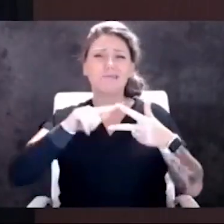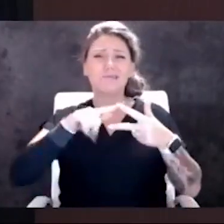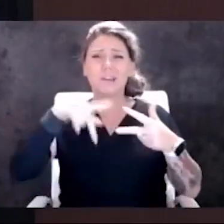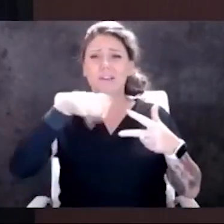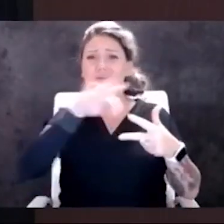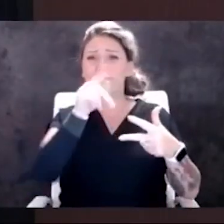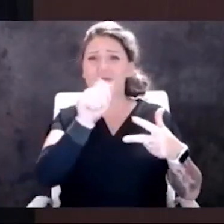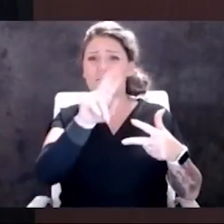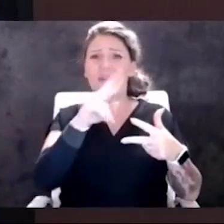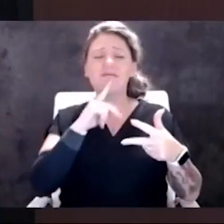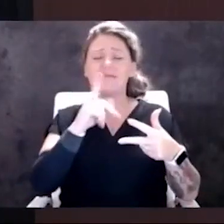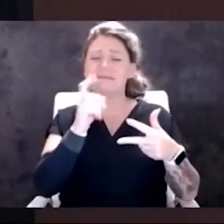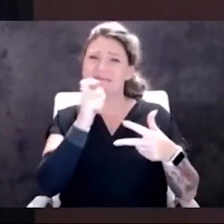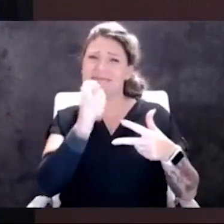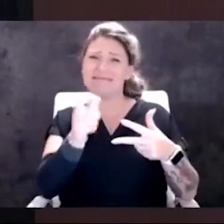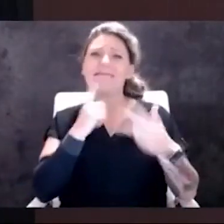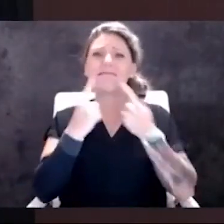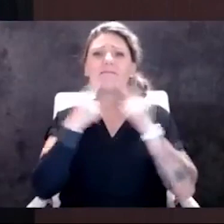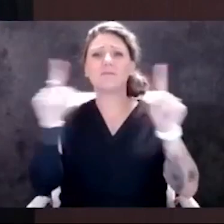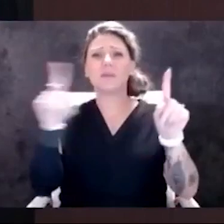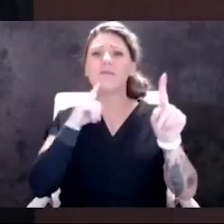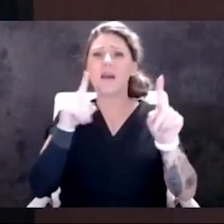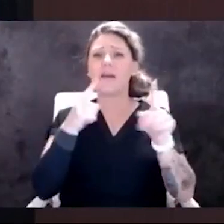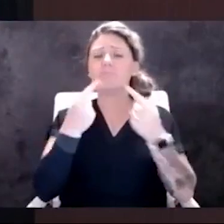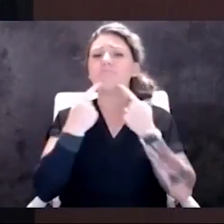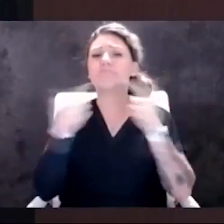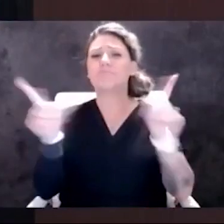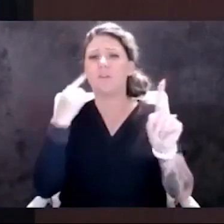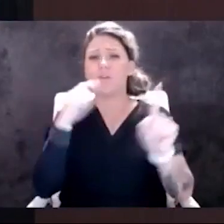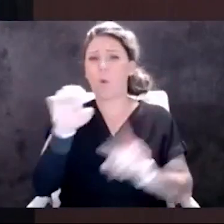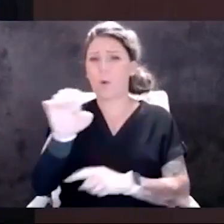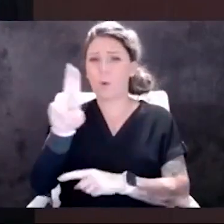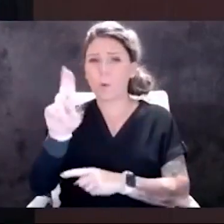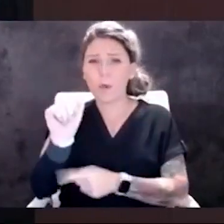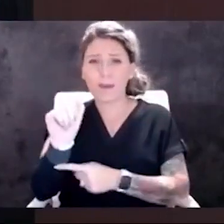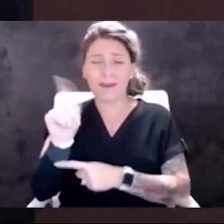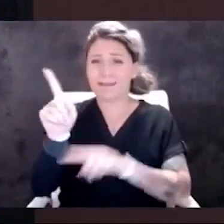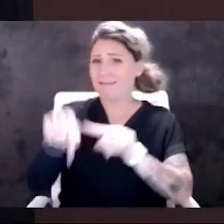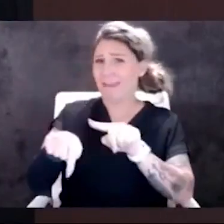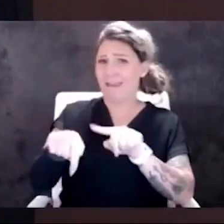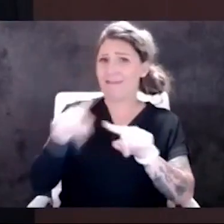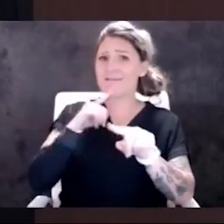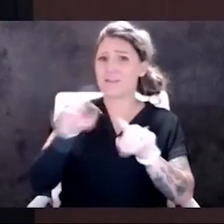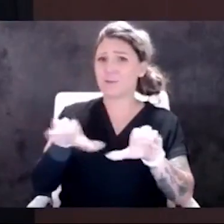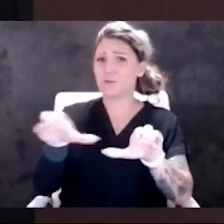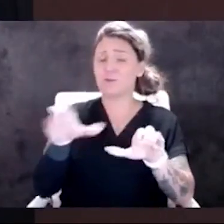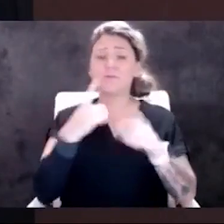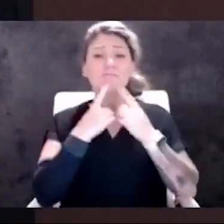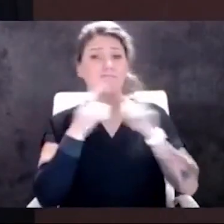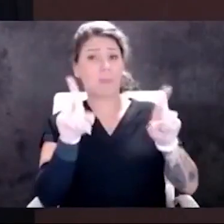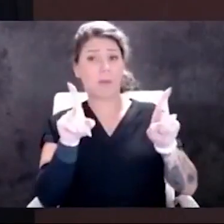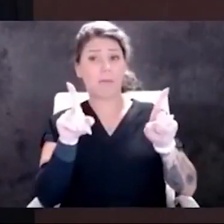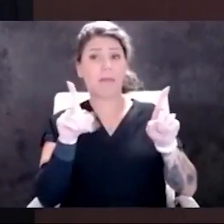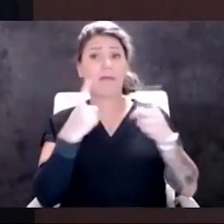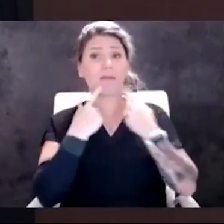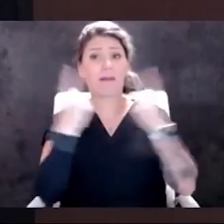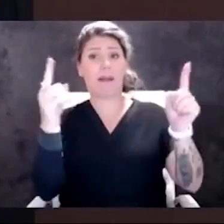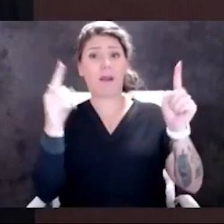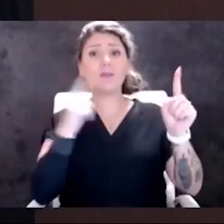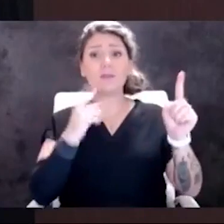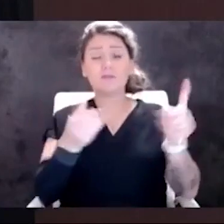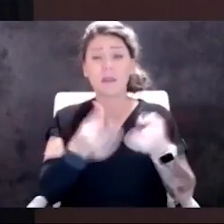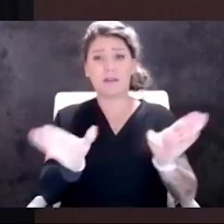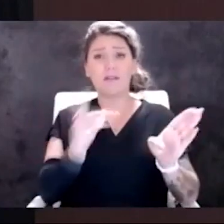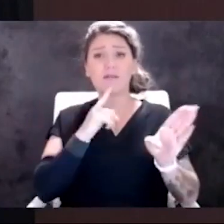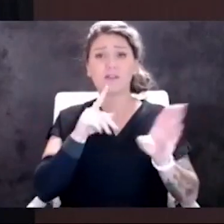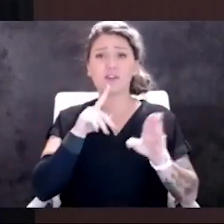their EUA. Until they do that, the FDA can't even act. What they've done is make a public announcement that the information looks better. There's been some early publication